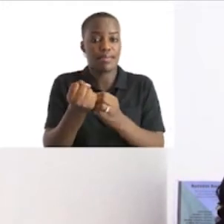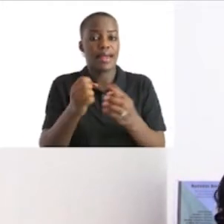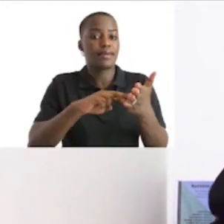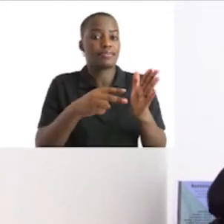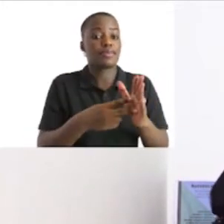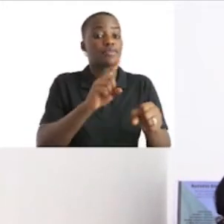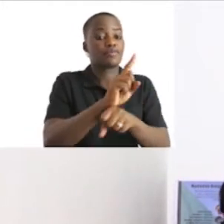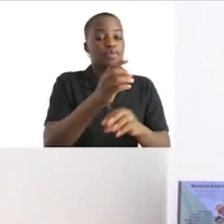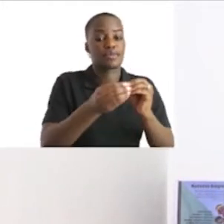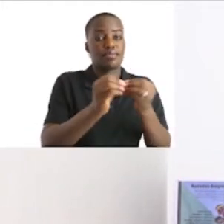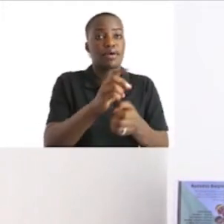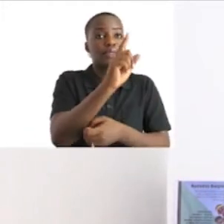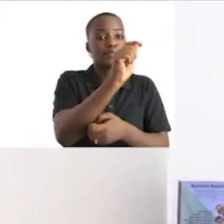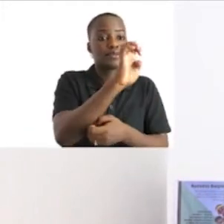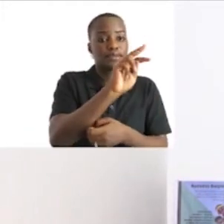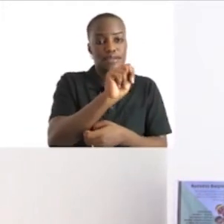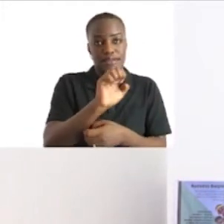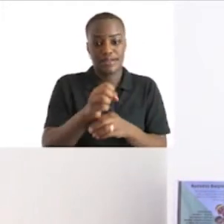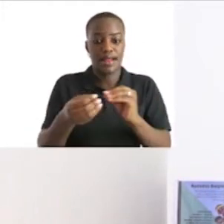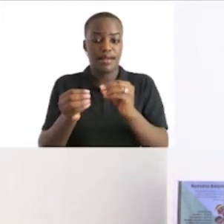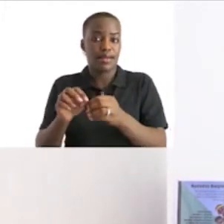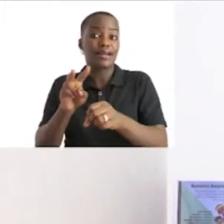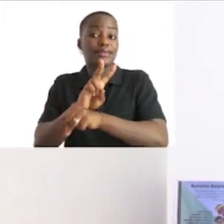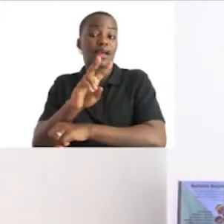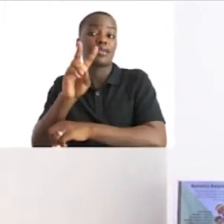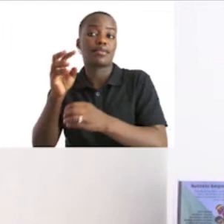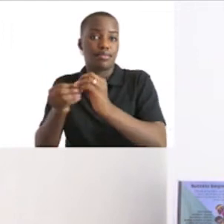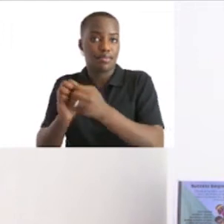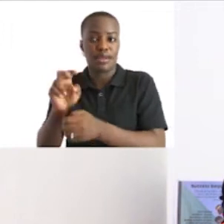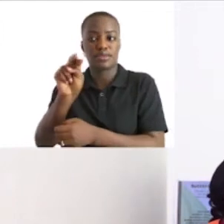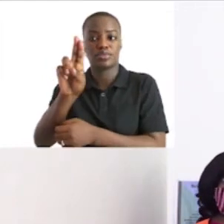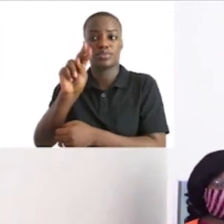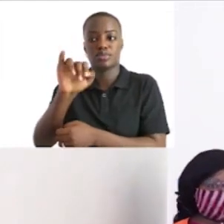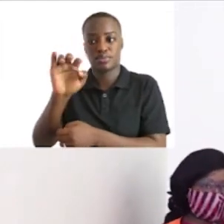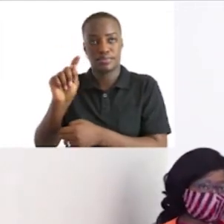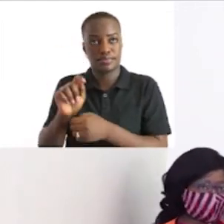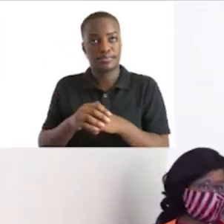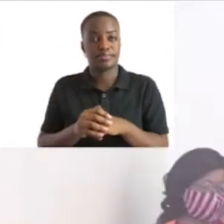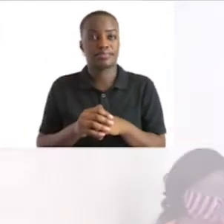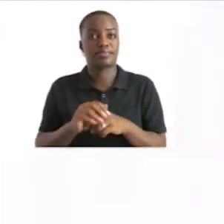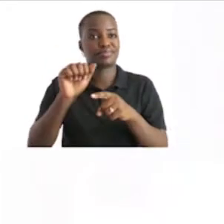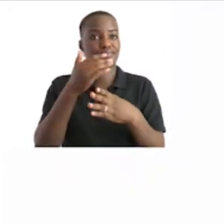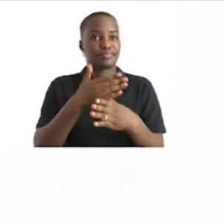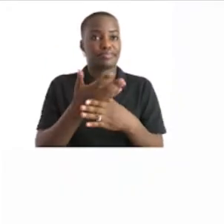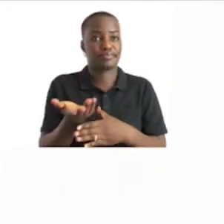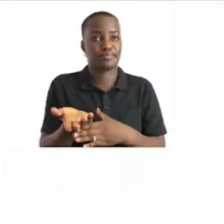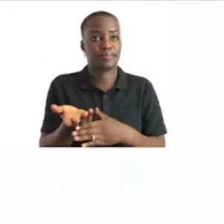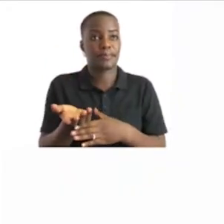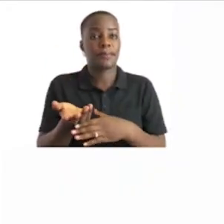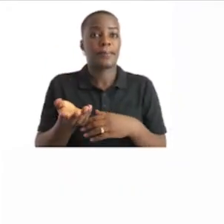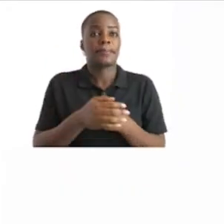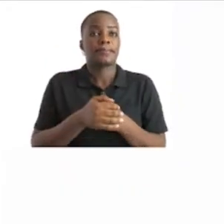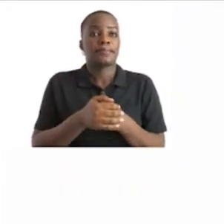tens and the second one is units. Let's take a look at our exercise.